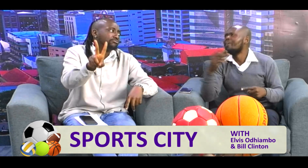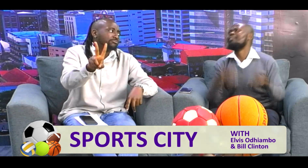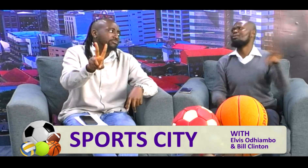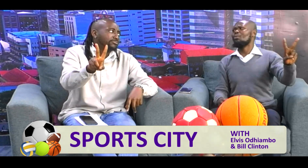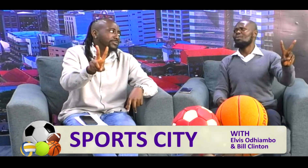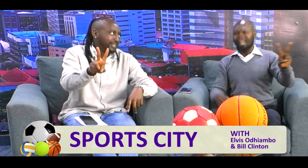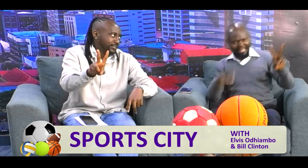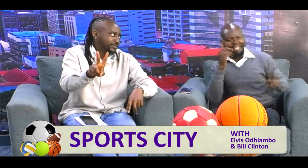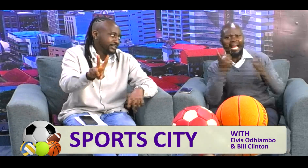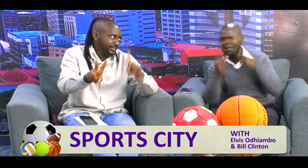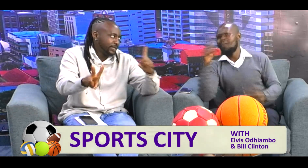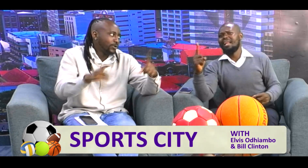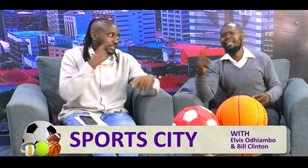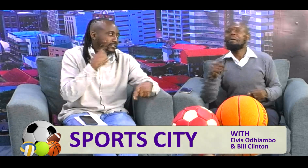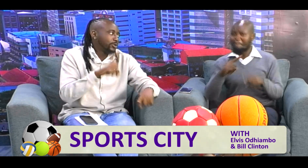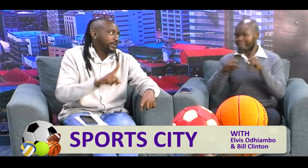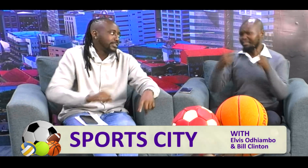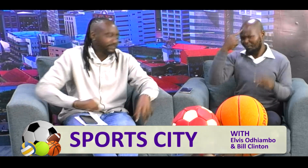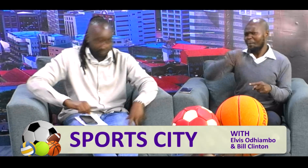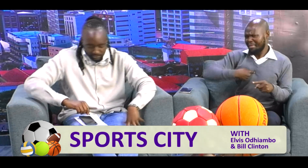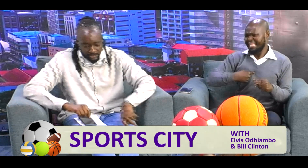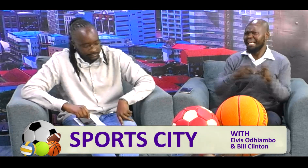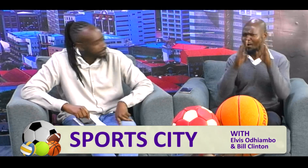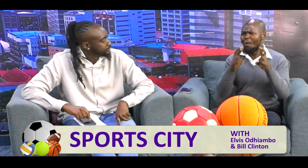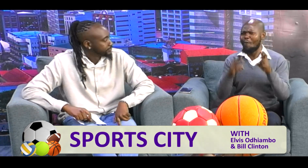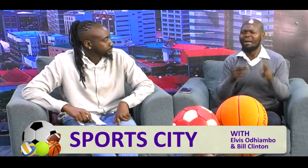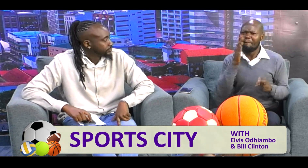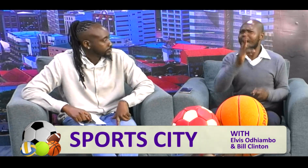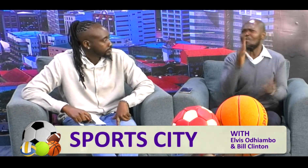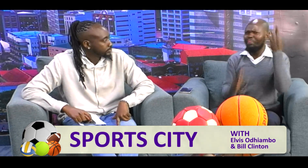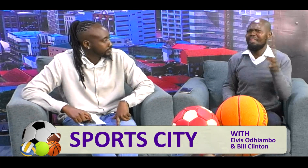Who 2? Man U. Yeah. Okay. Then 1 Crystal Palace 1. Right. For me, I hope and pray